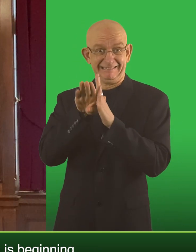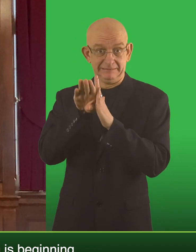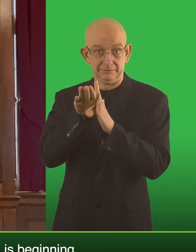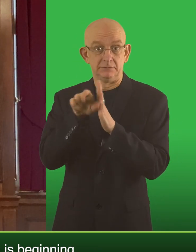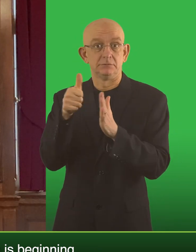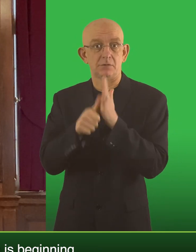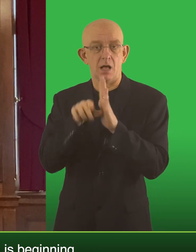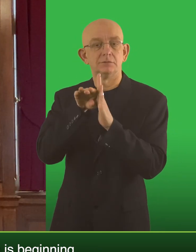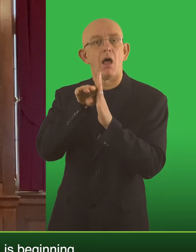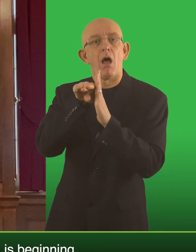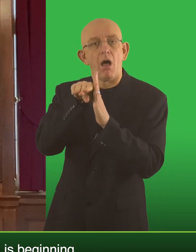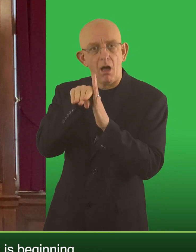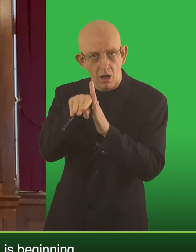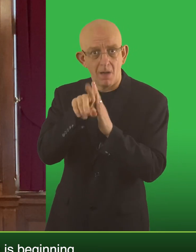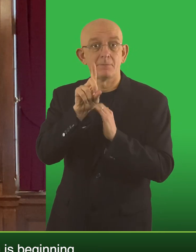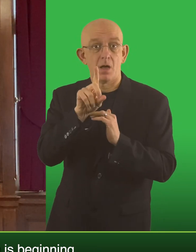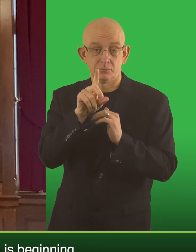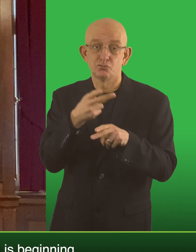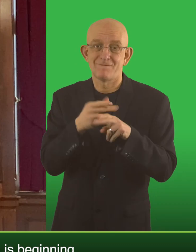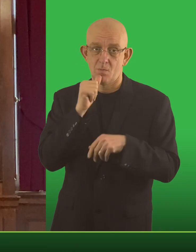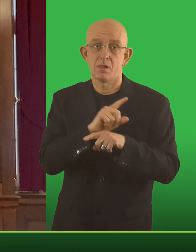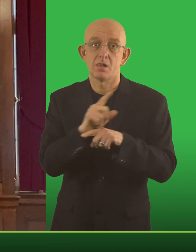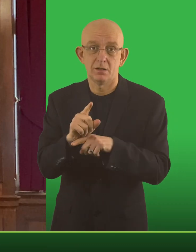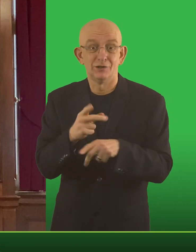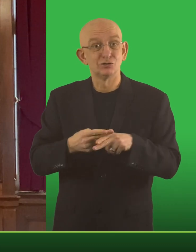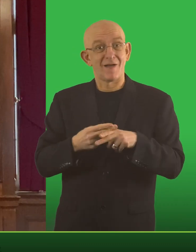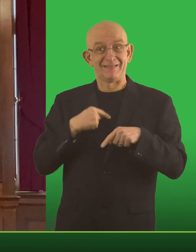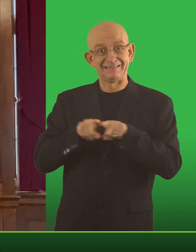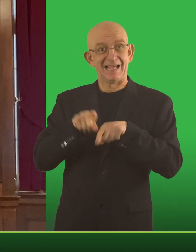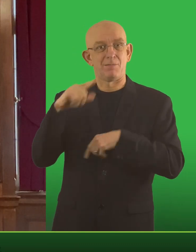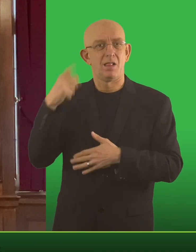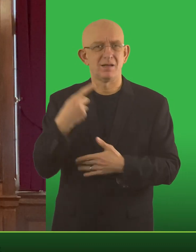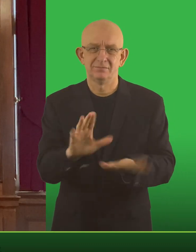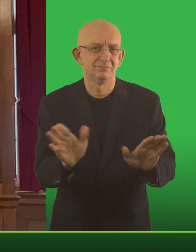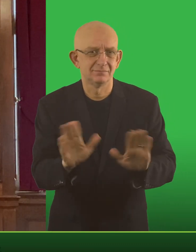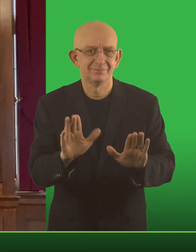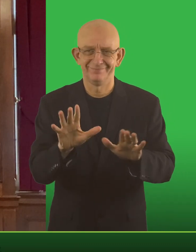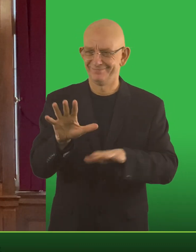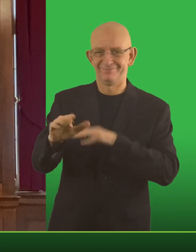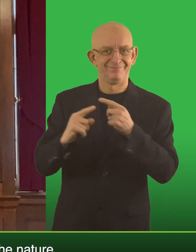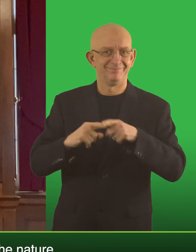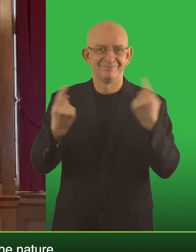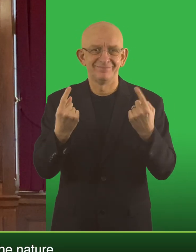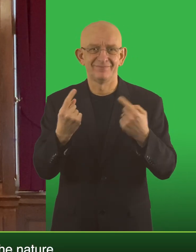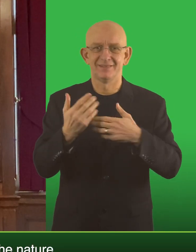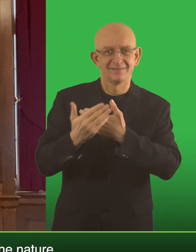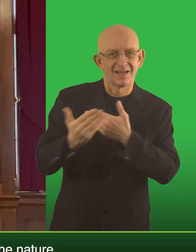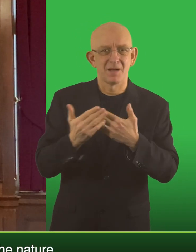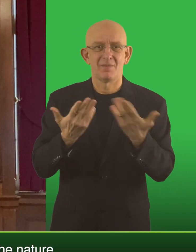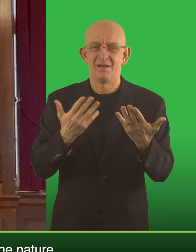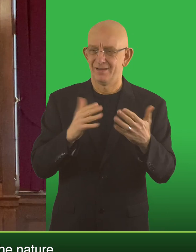London is beginning to top the peak of the curve and go back down. Sheffield will follow, but Sheffield isn't London. The shape,